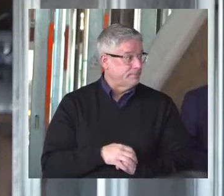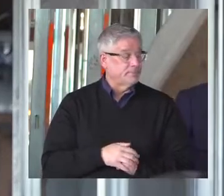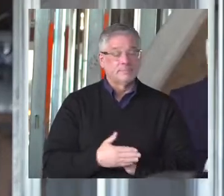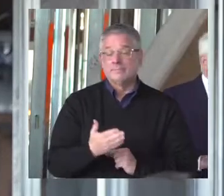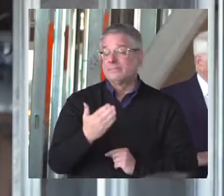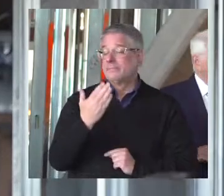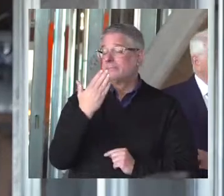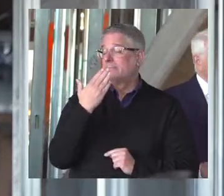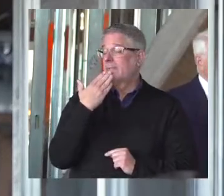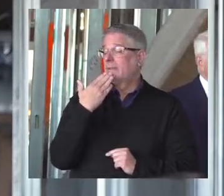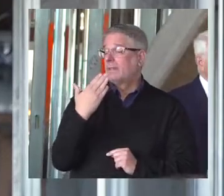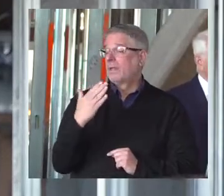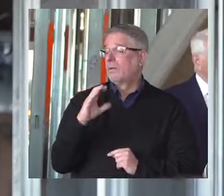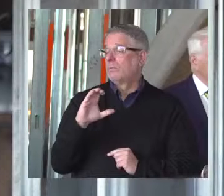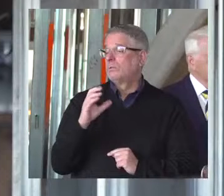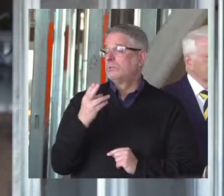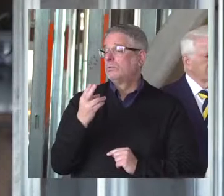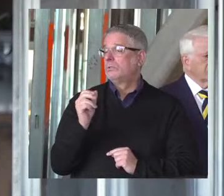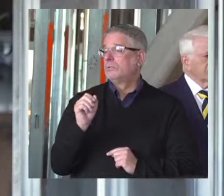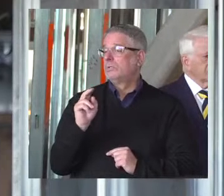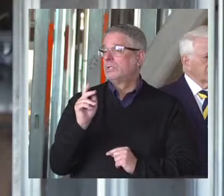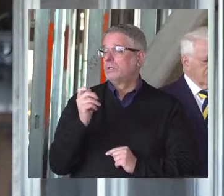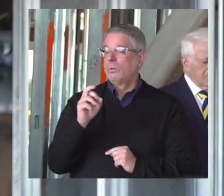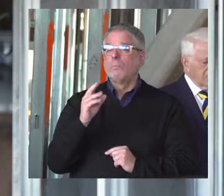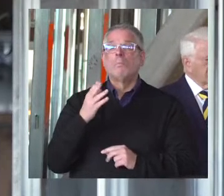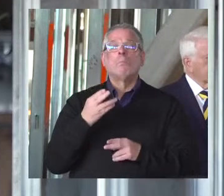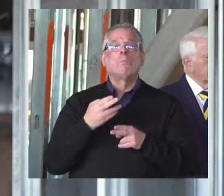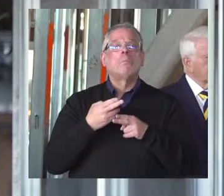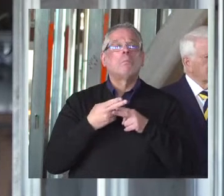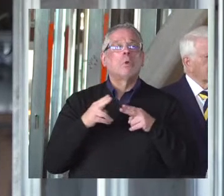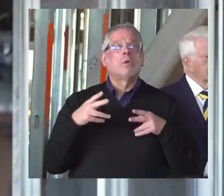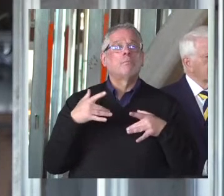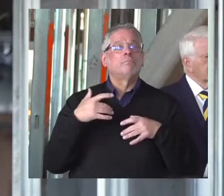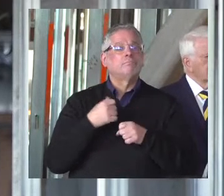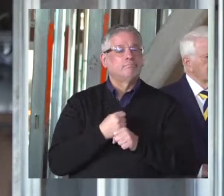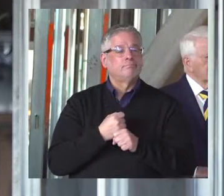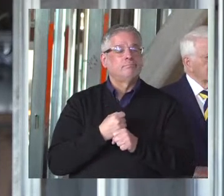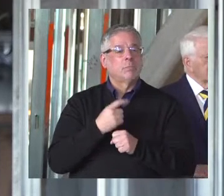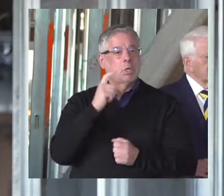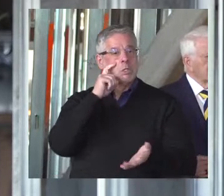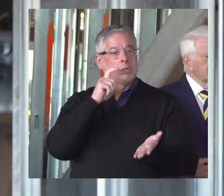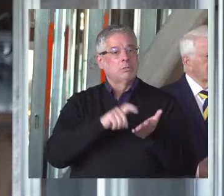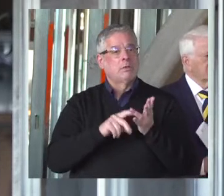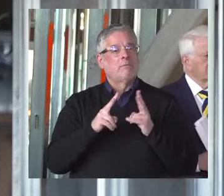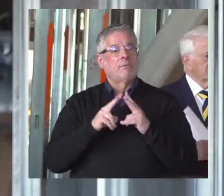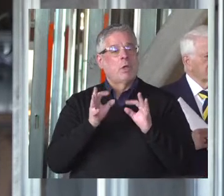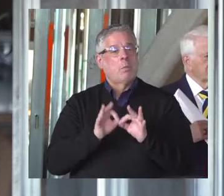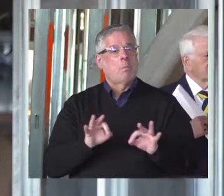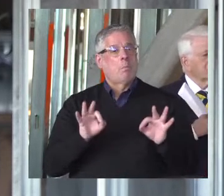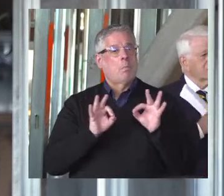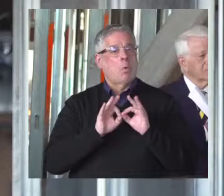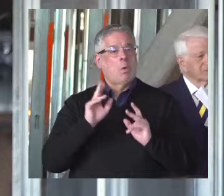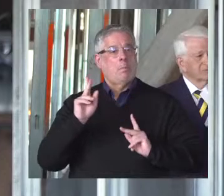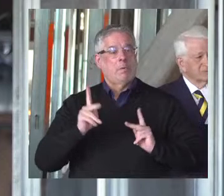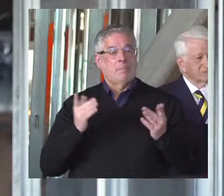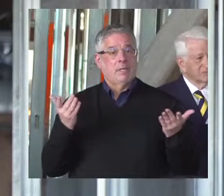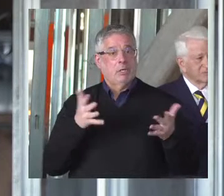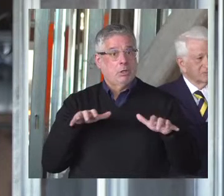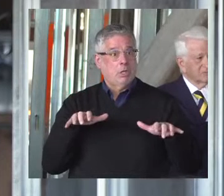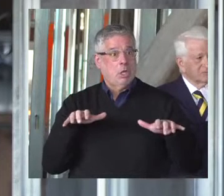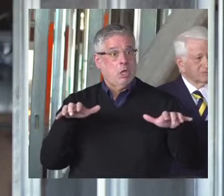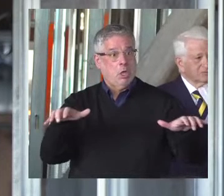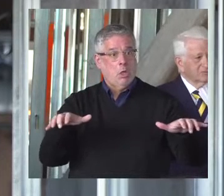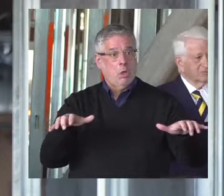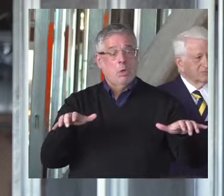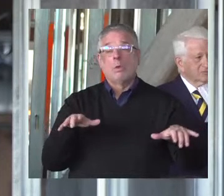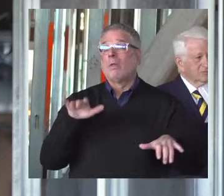Thank you, Chancellor. Before I begin my brief remarks, I'd like to acknowledge some very important people that are here today in the audience who,